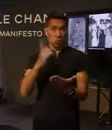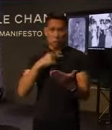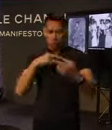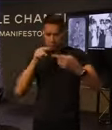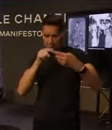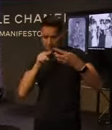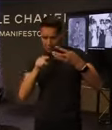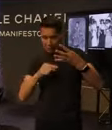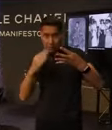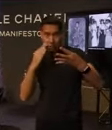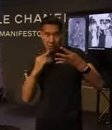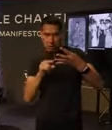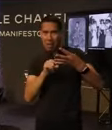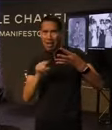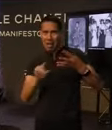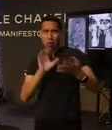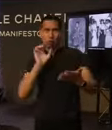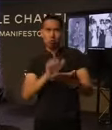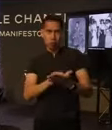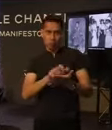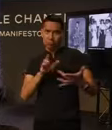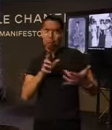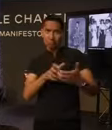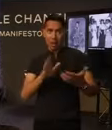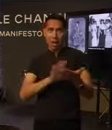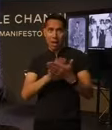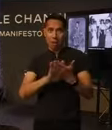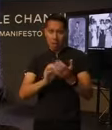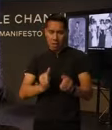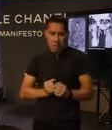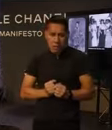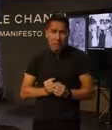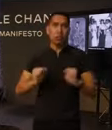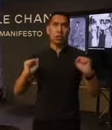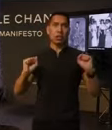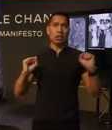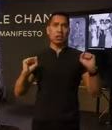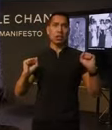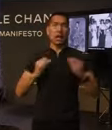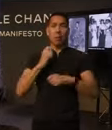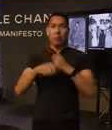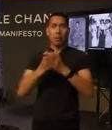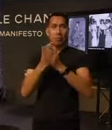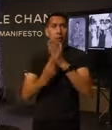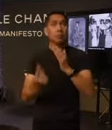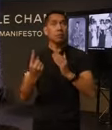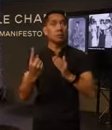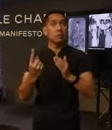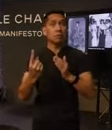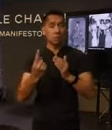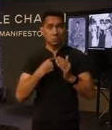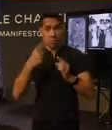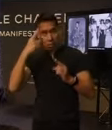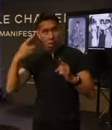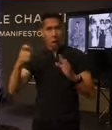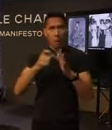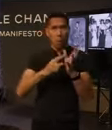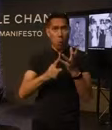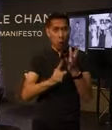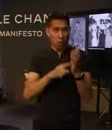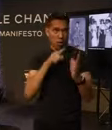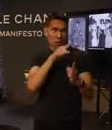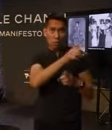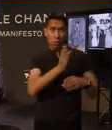of feminism, of freedom, of mobility, of independence. But going back to Paul Poiret, I mean, he